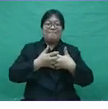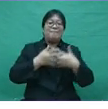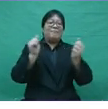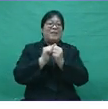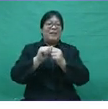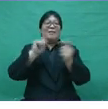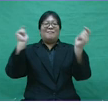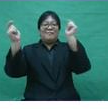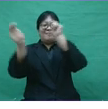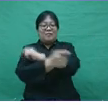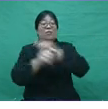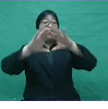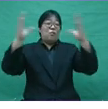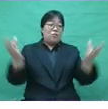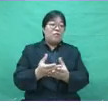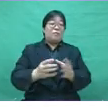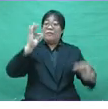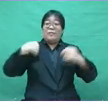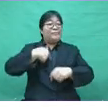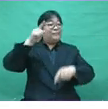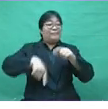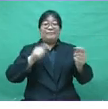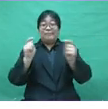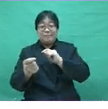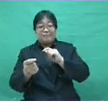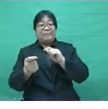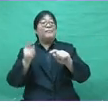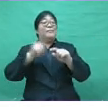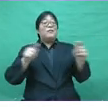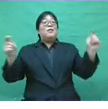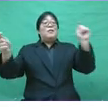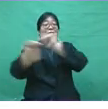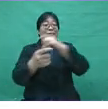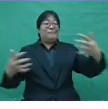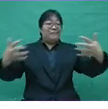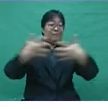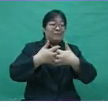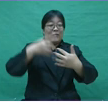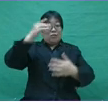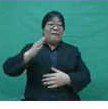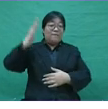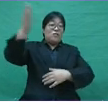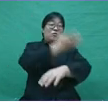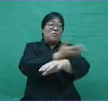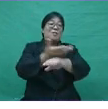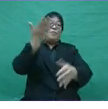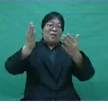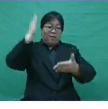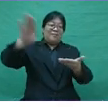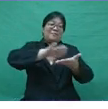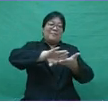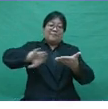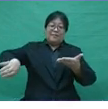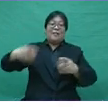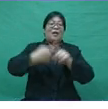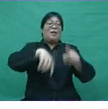world. If we are unable to adjust and transform today, our future generation may be excluded from the benefits that